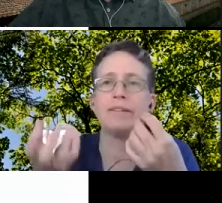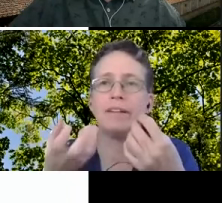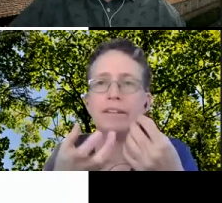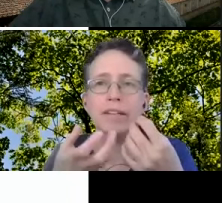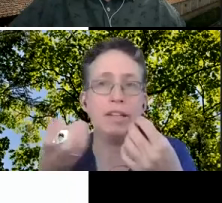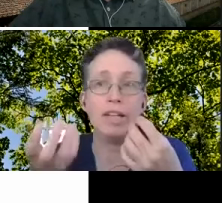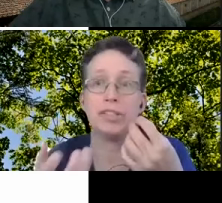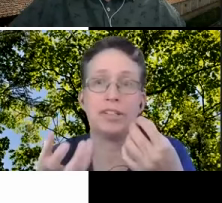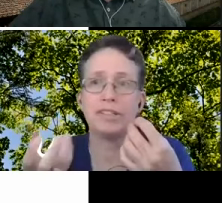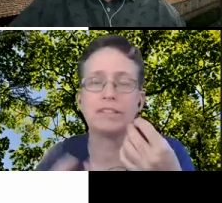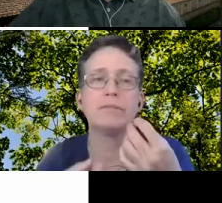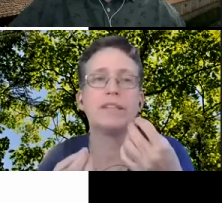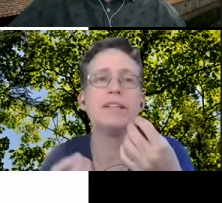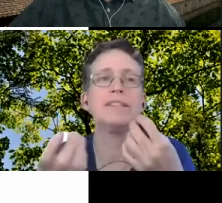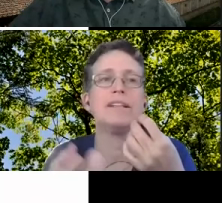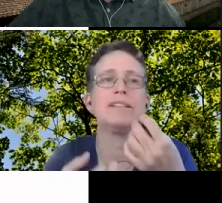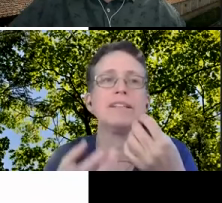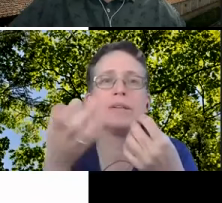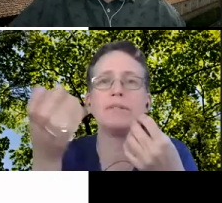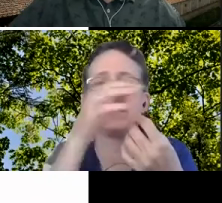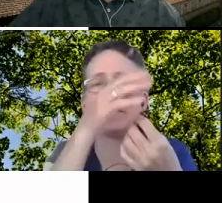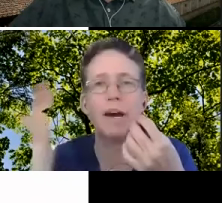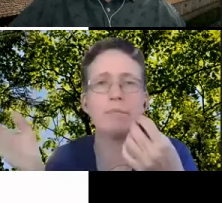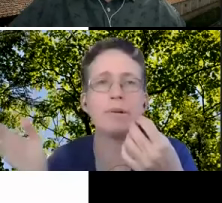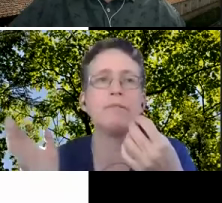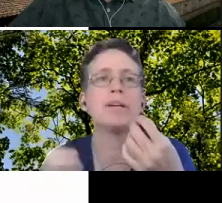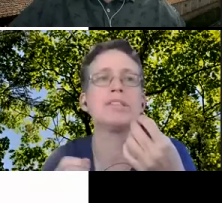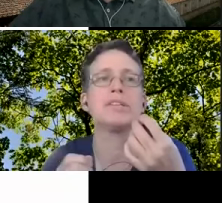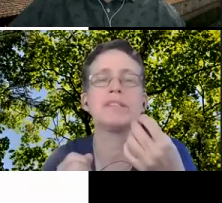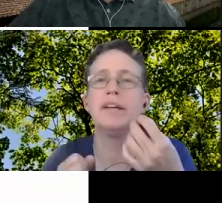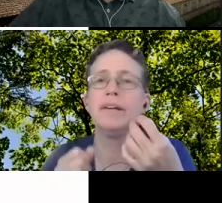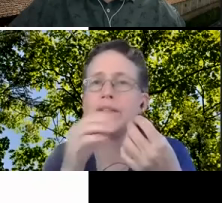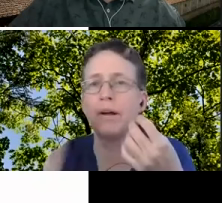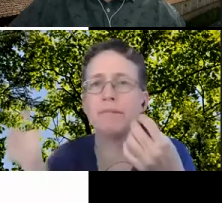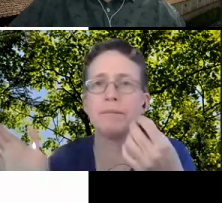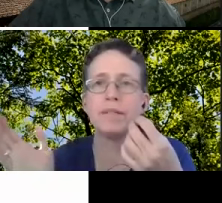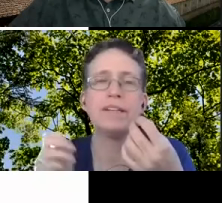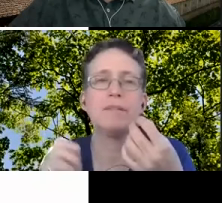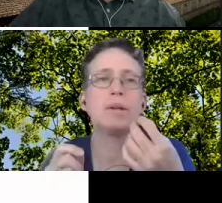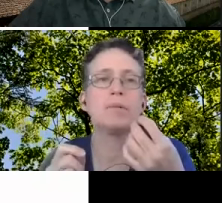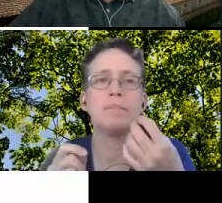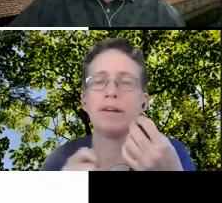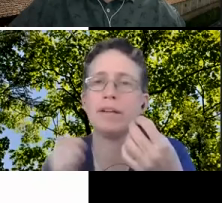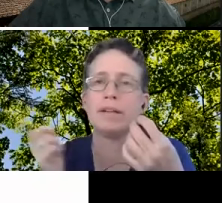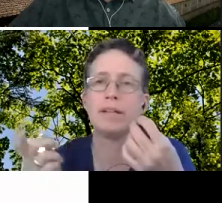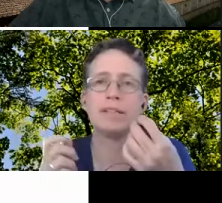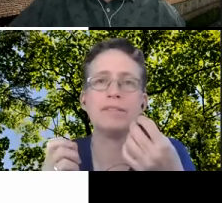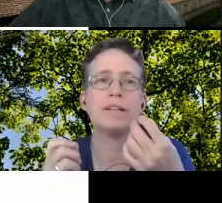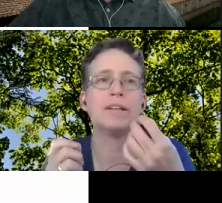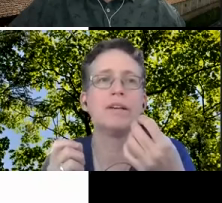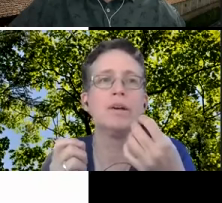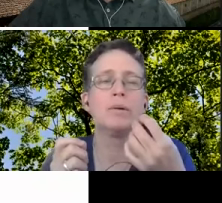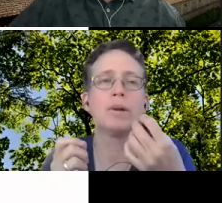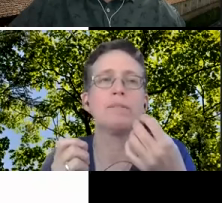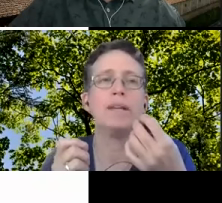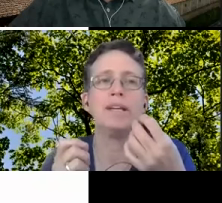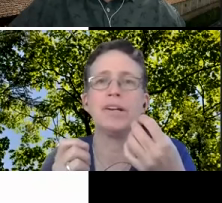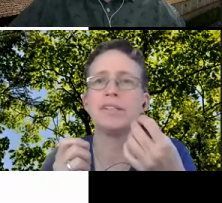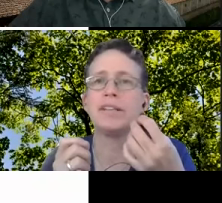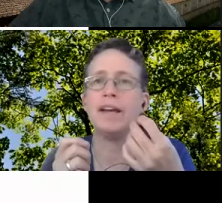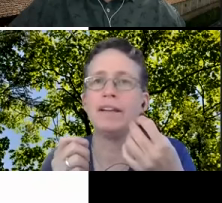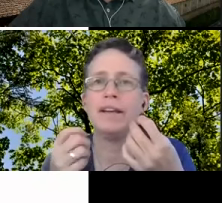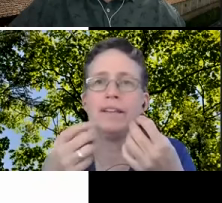of natures within cities. And so if this top row of pictures is all from the city of Baltimore, Maryland, a place that I've done work for